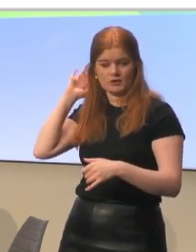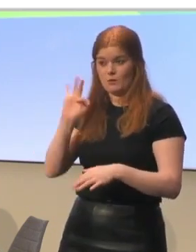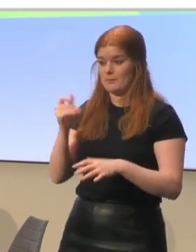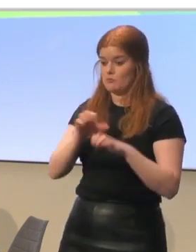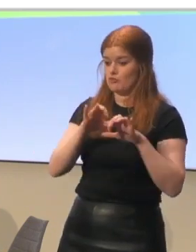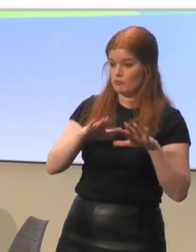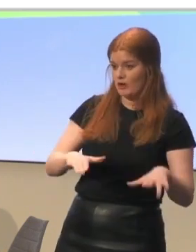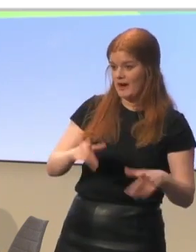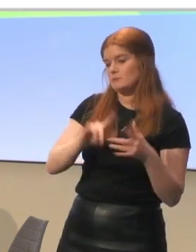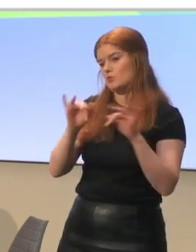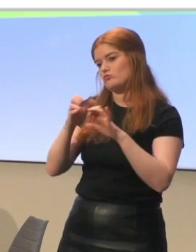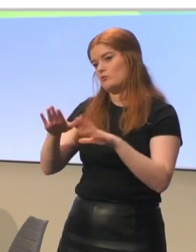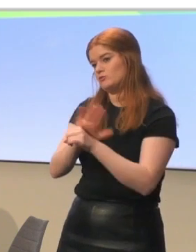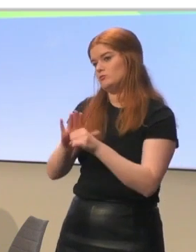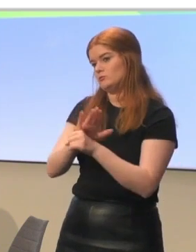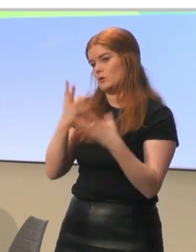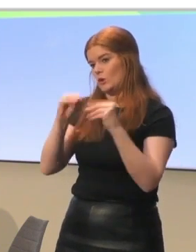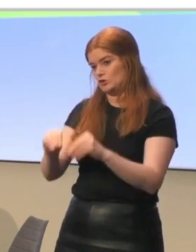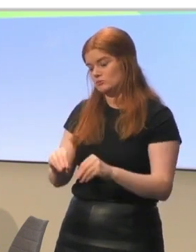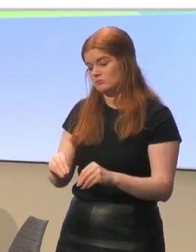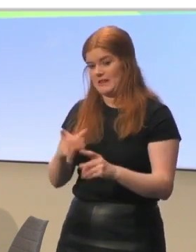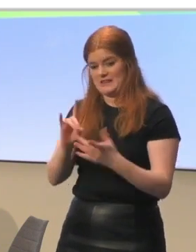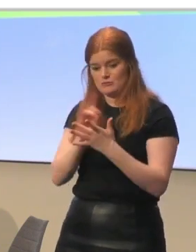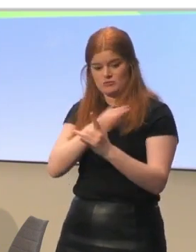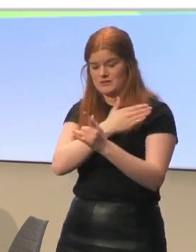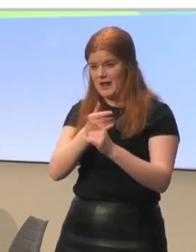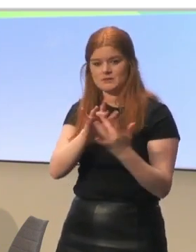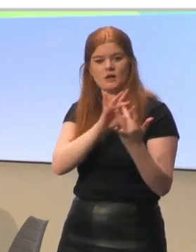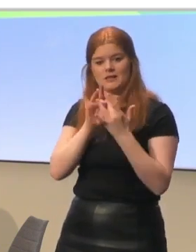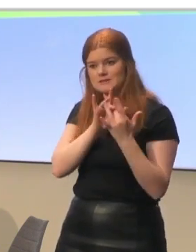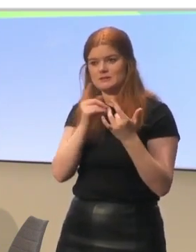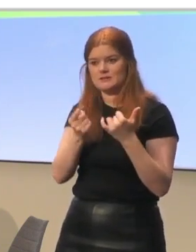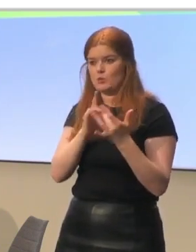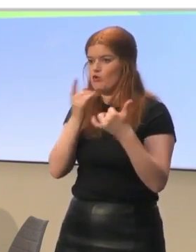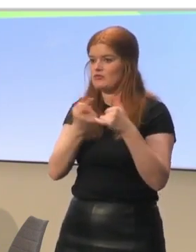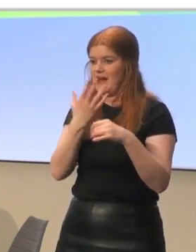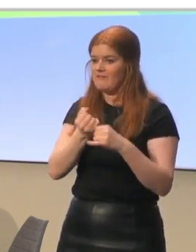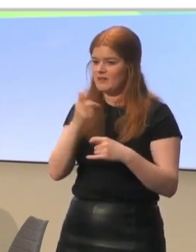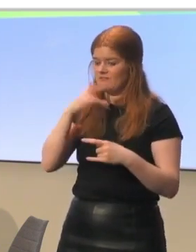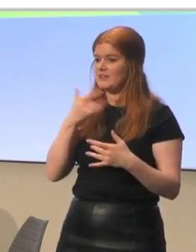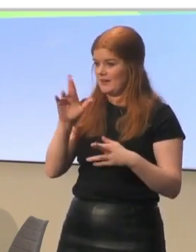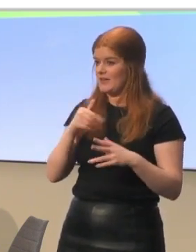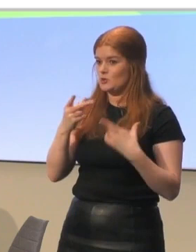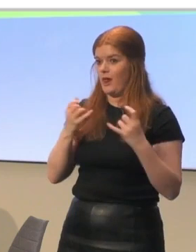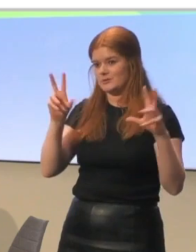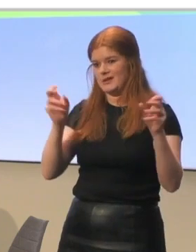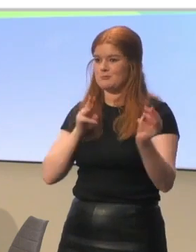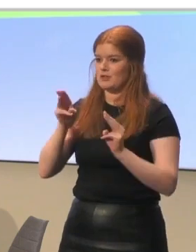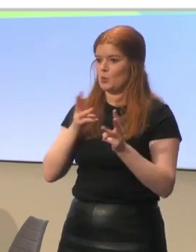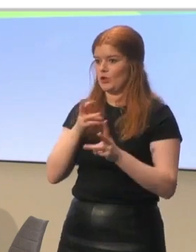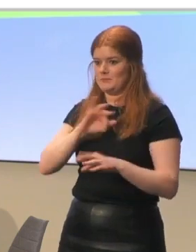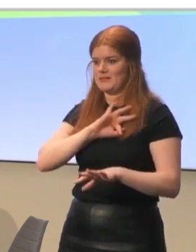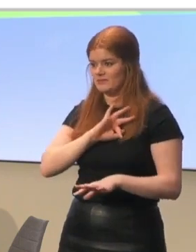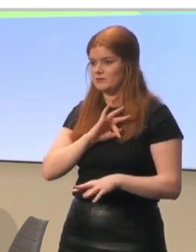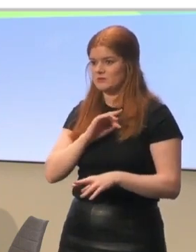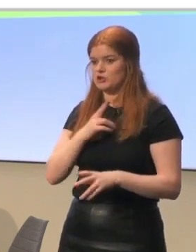and from the post-primary sector, and their contacts, I think they've been able to do a lot of, if you like, the practical work on the ground of